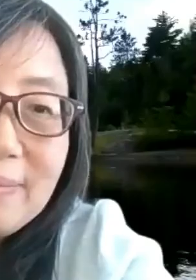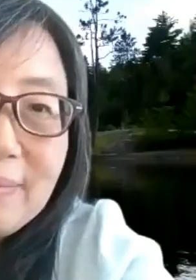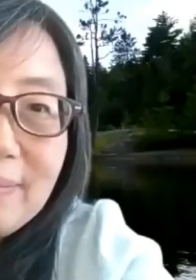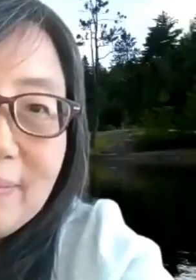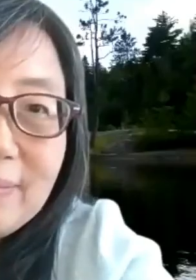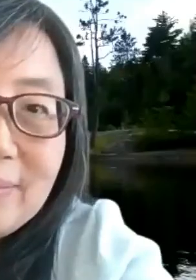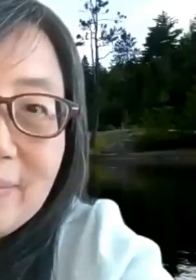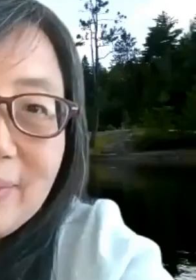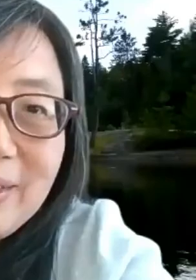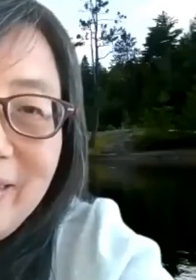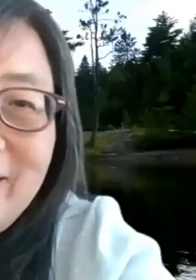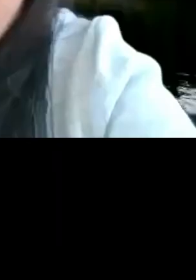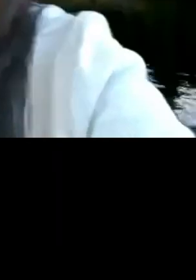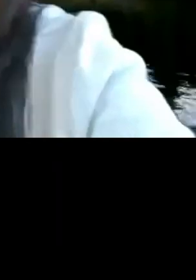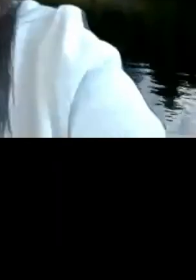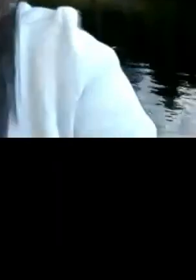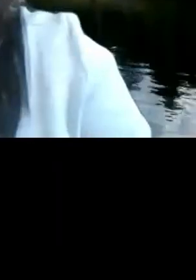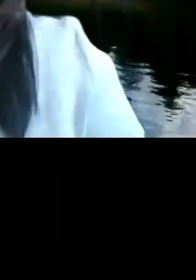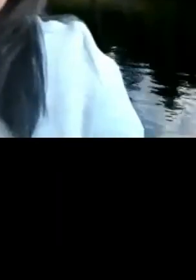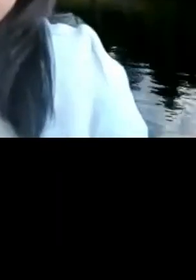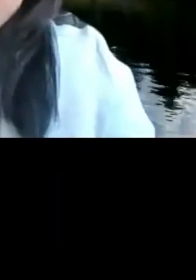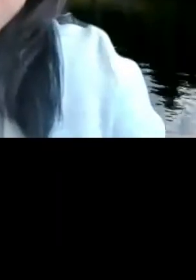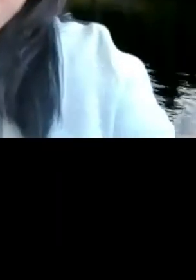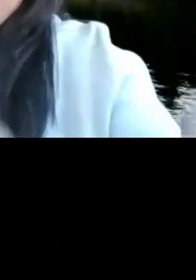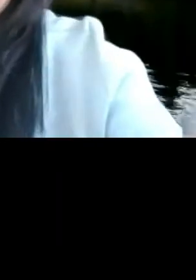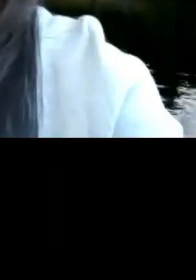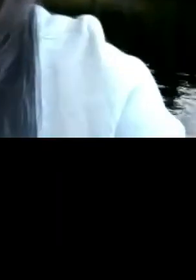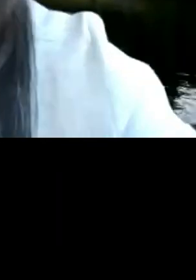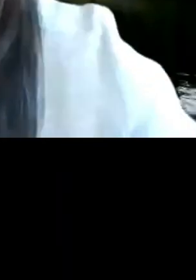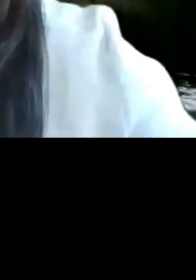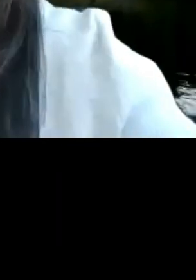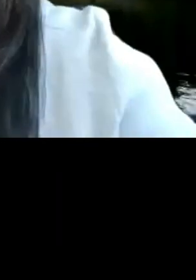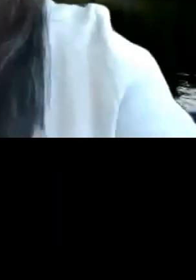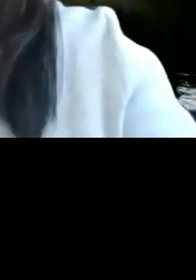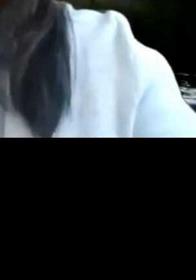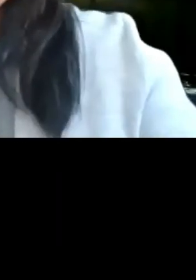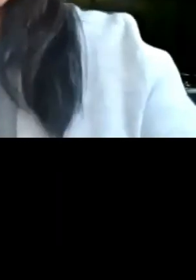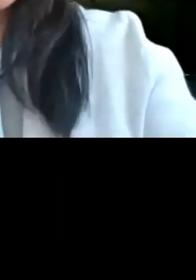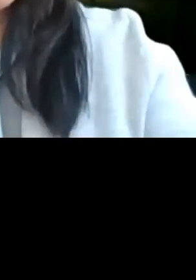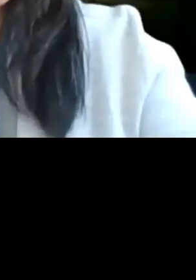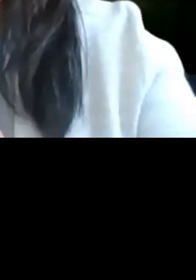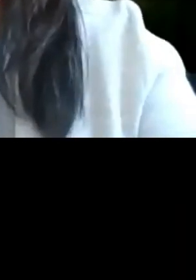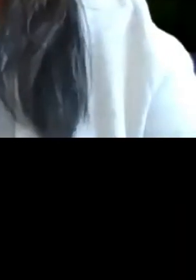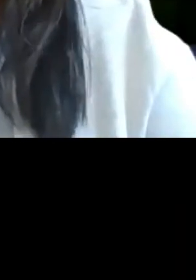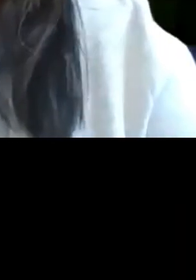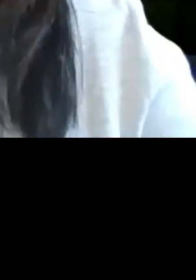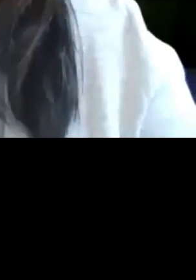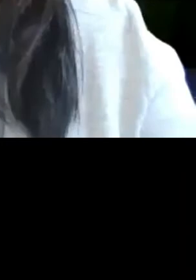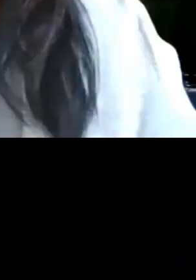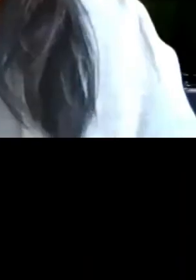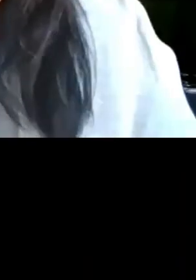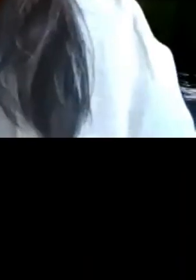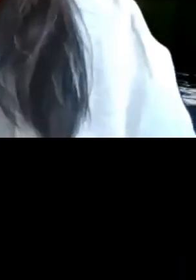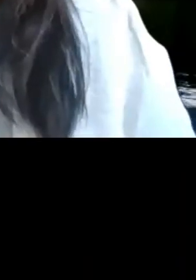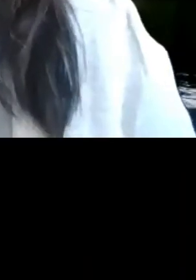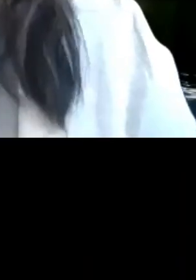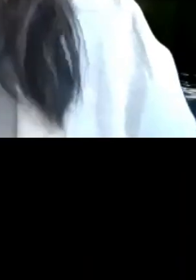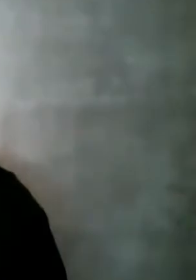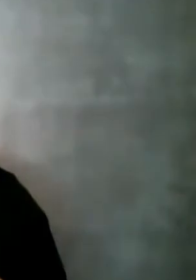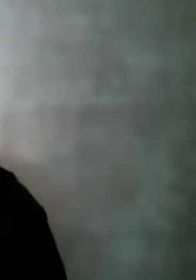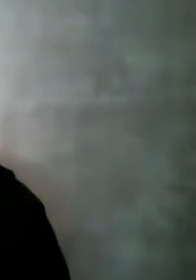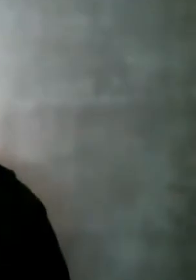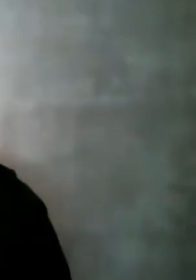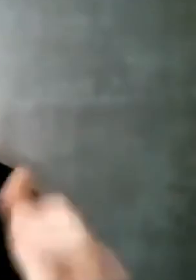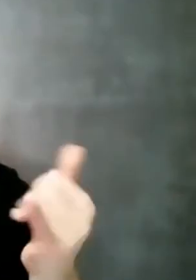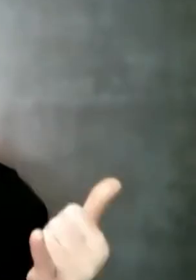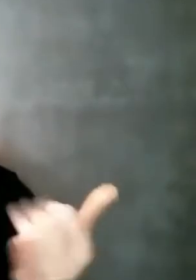Guanglei. Hi. All right. So lively discussion about measurement,